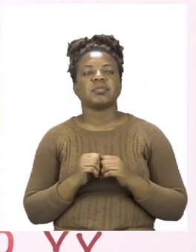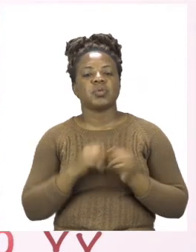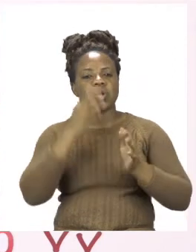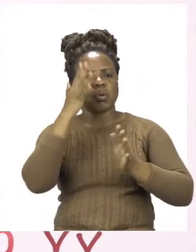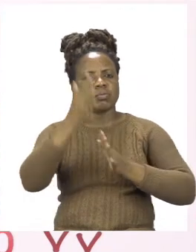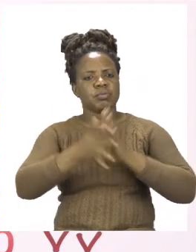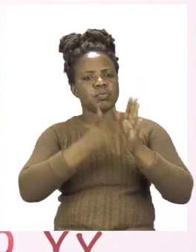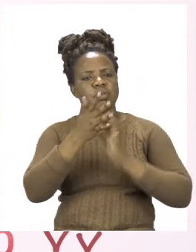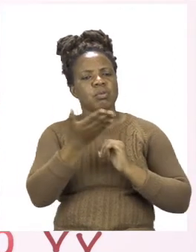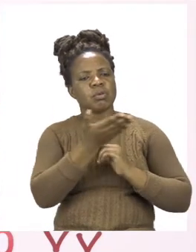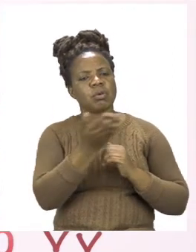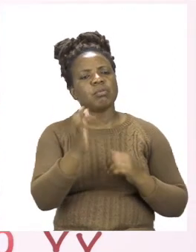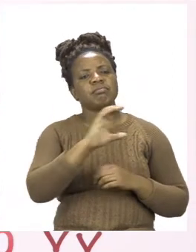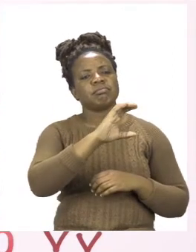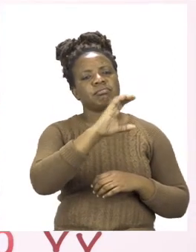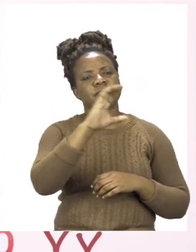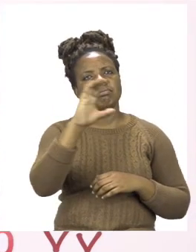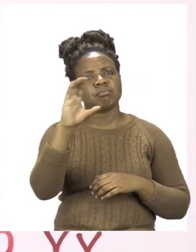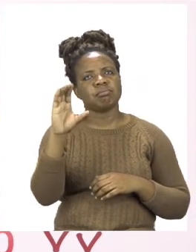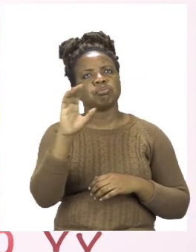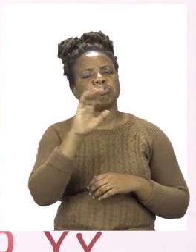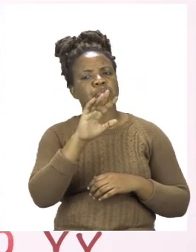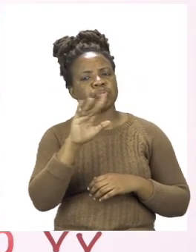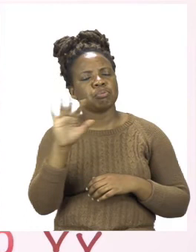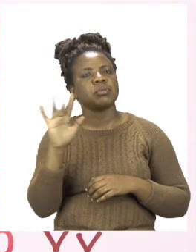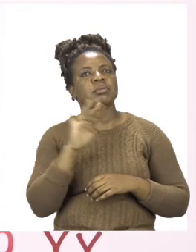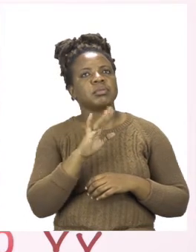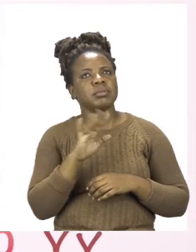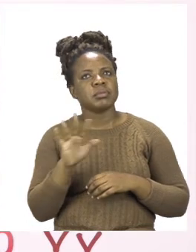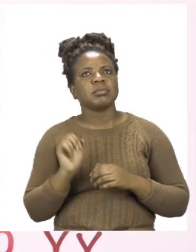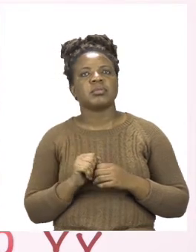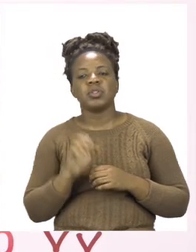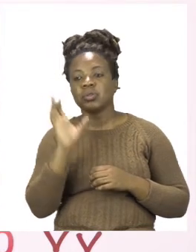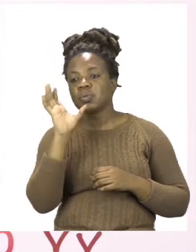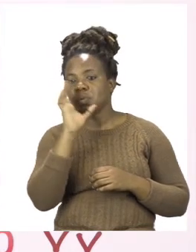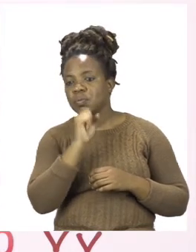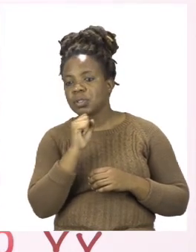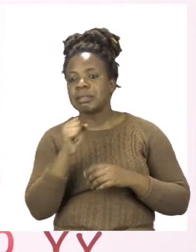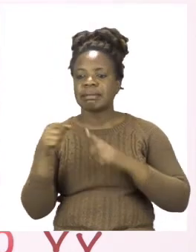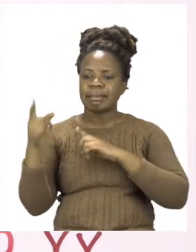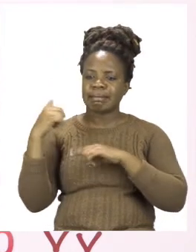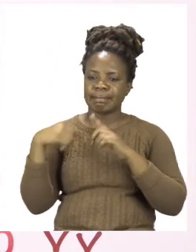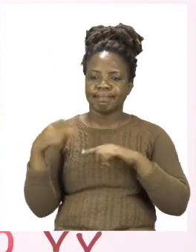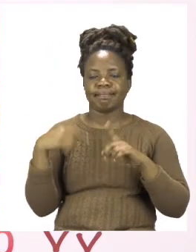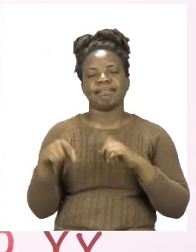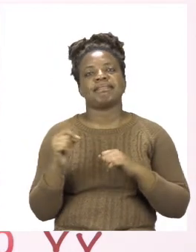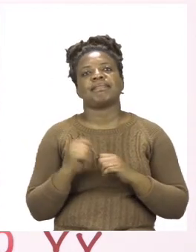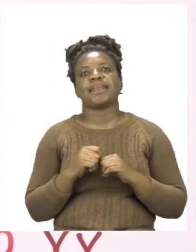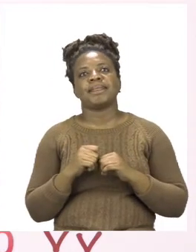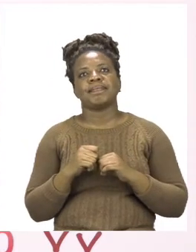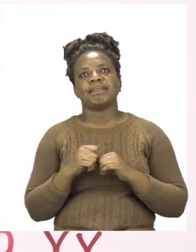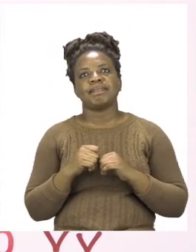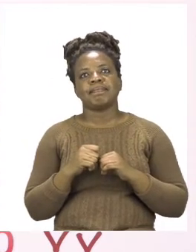months carefully. And if you missed one, go back and try and say the months again in order.